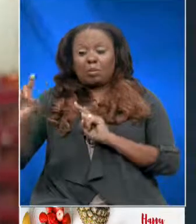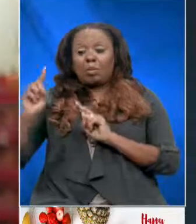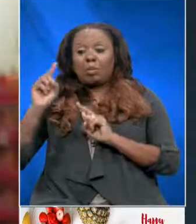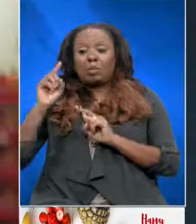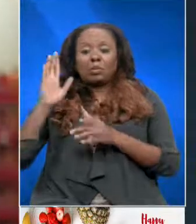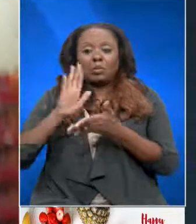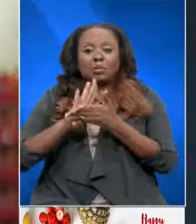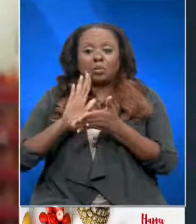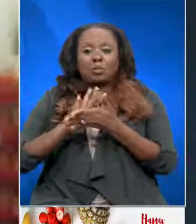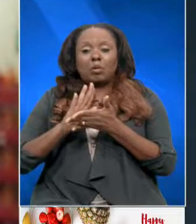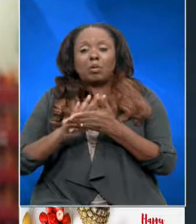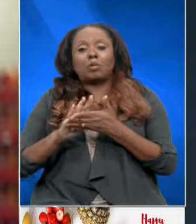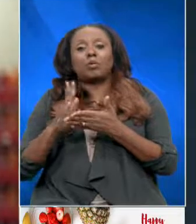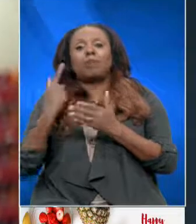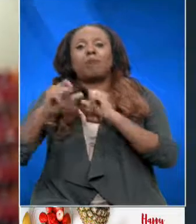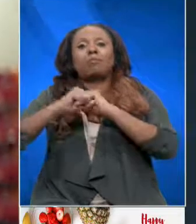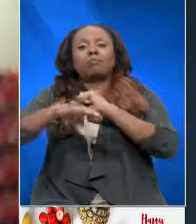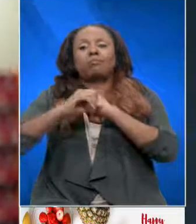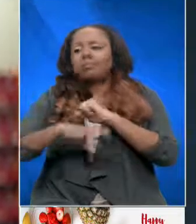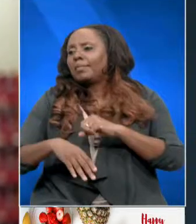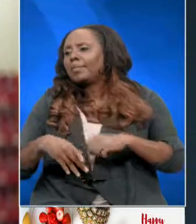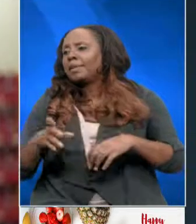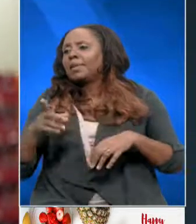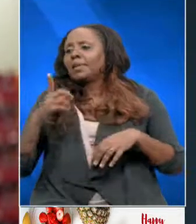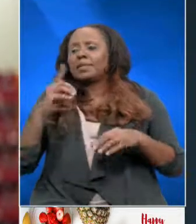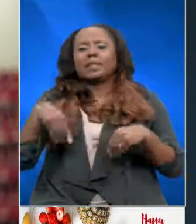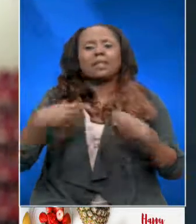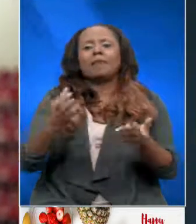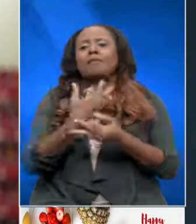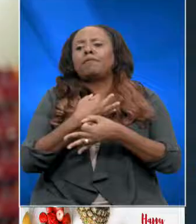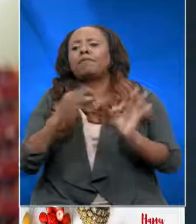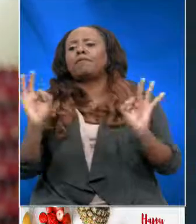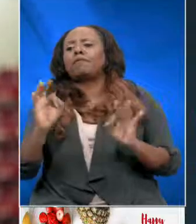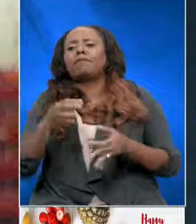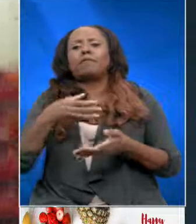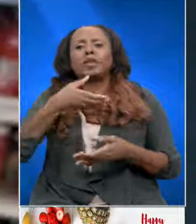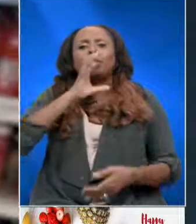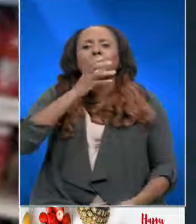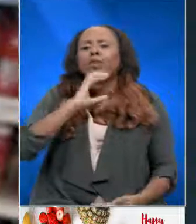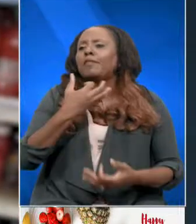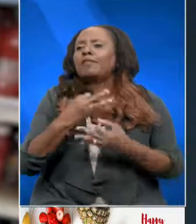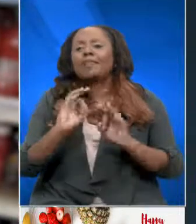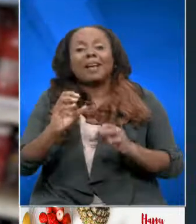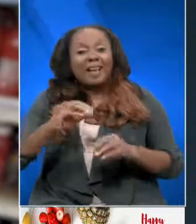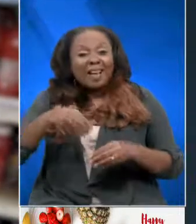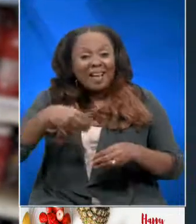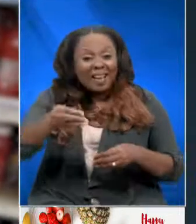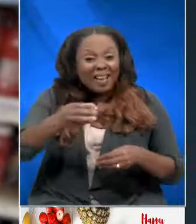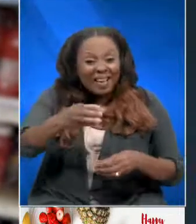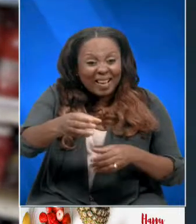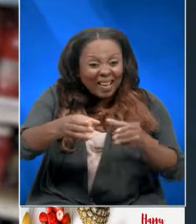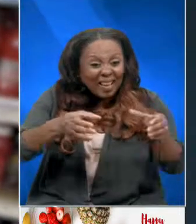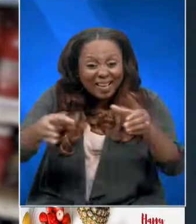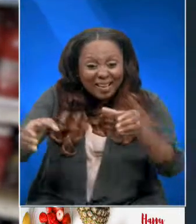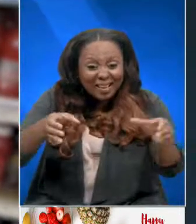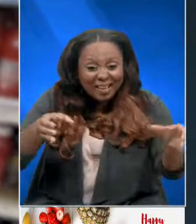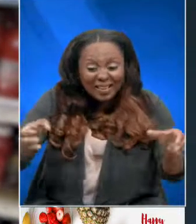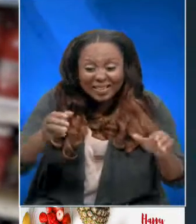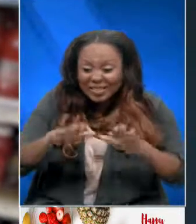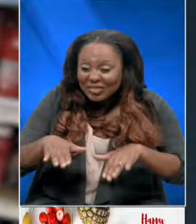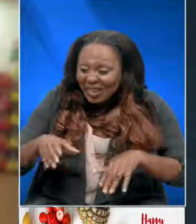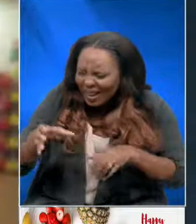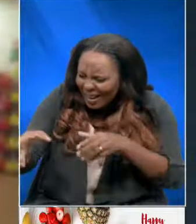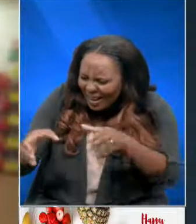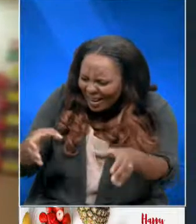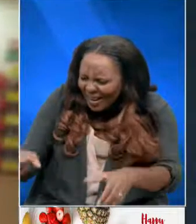and stuff like that and give everybody the free drinks, they feel smart and they feel fussy, and, you know, they might go home with a drink in mind and tell mommy and daddy